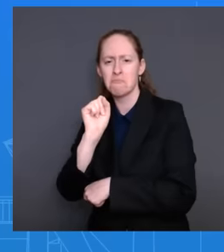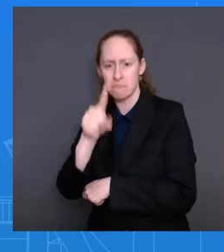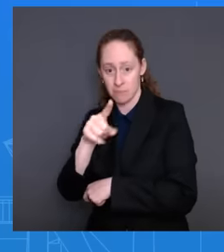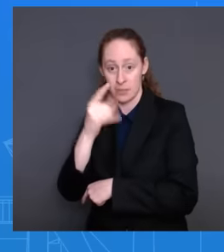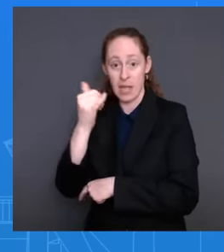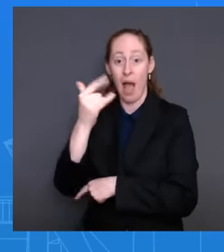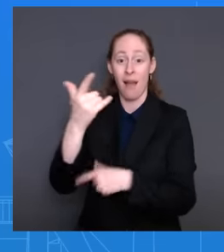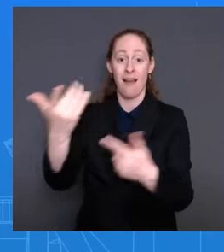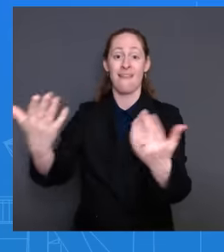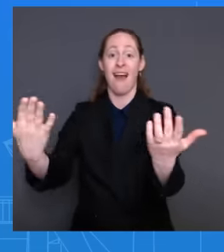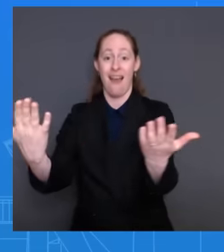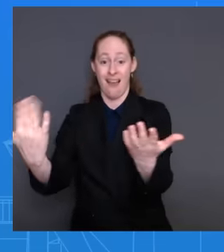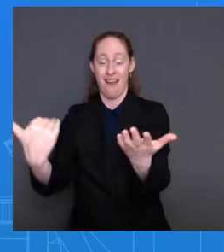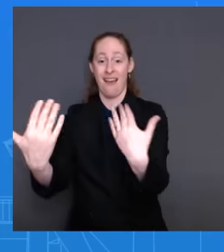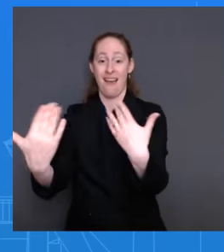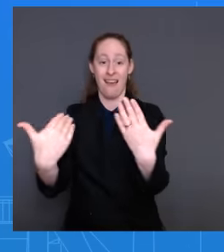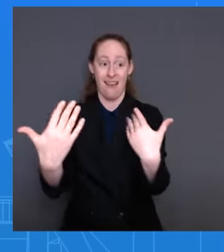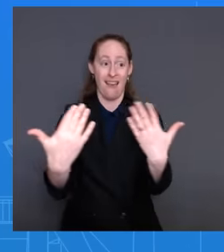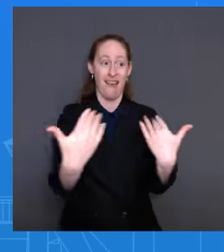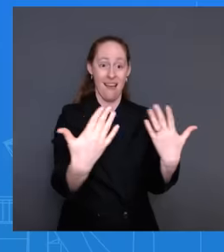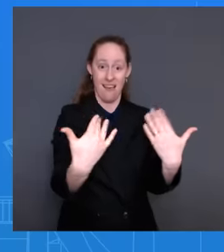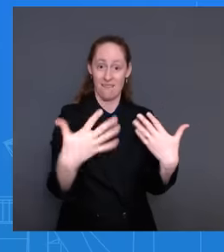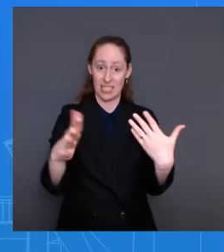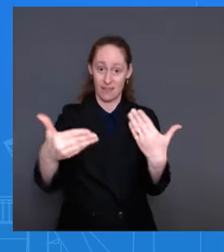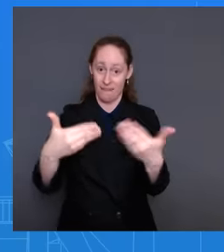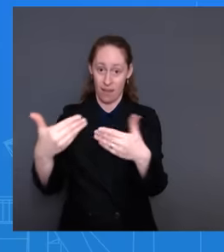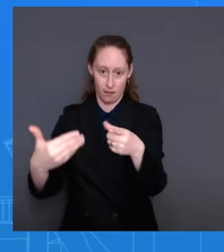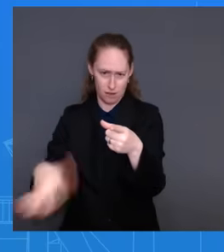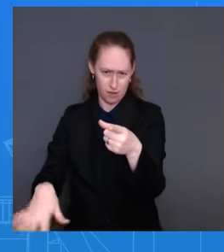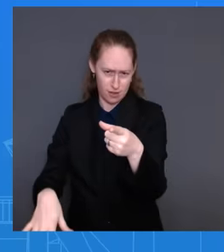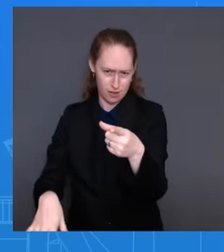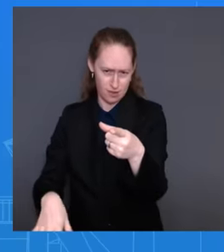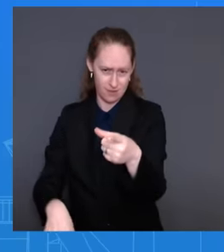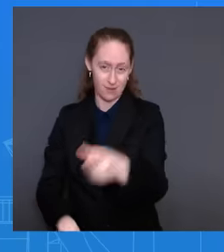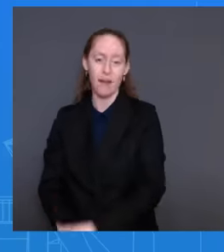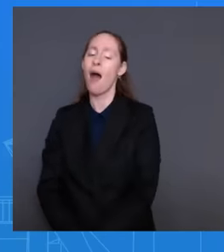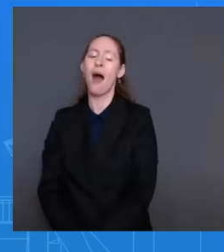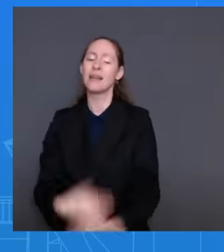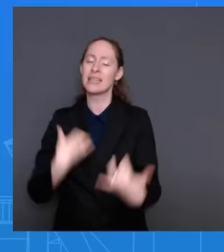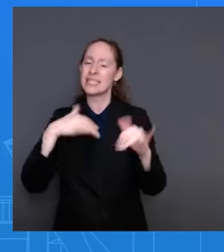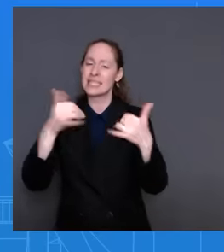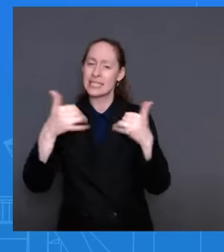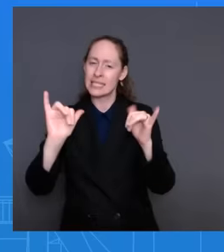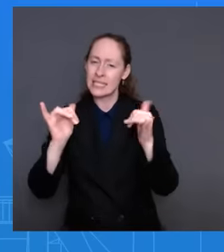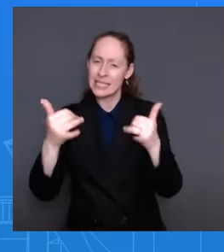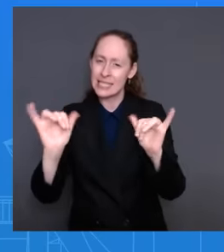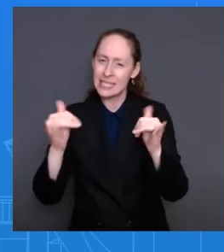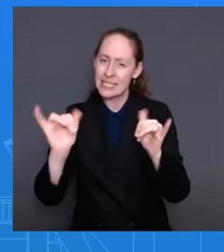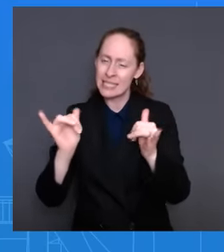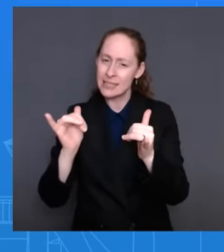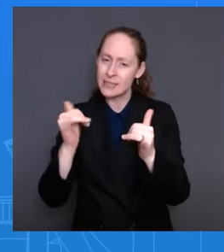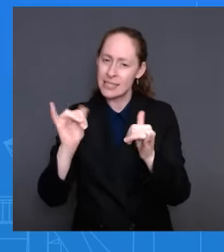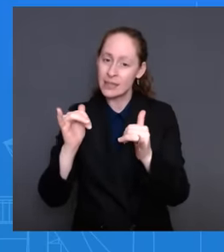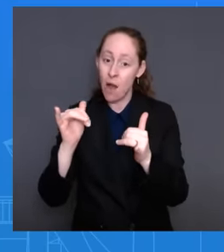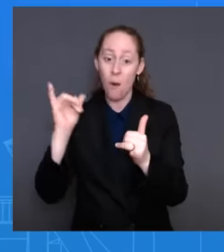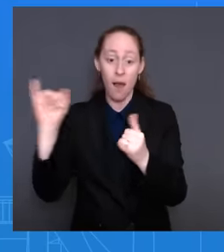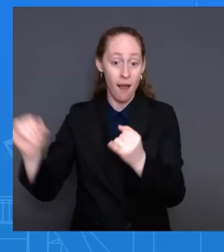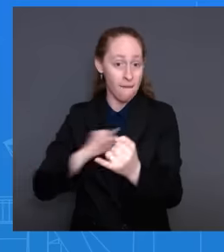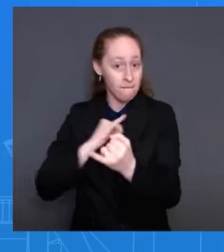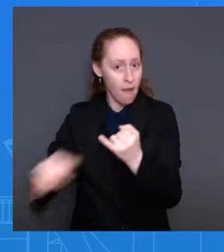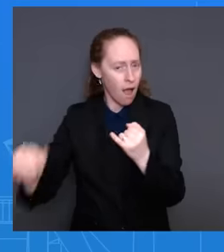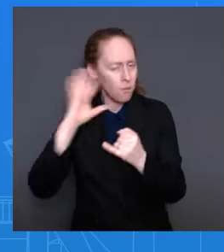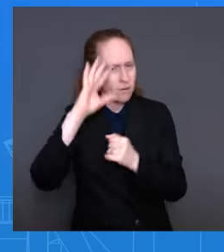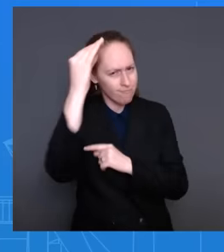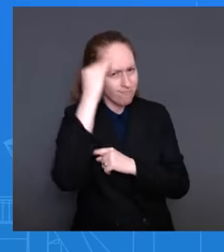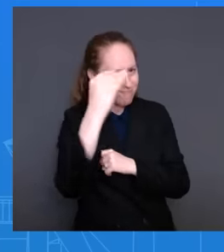some of the invites. We just don't have a final list. And we have said once we have a final list, we'll share that. Can you elaborate on the president's promise earlier today to